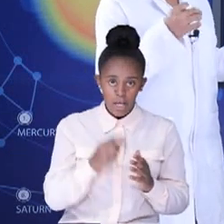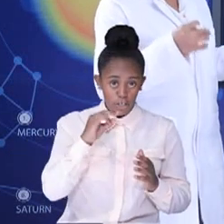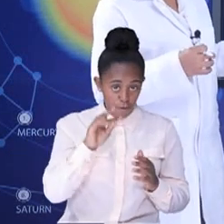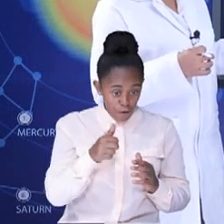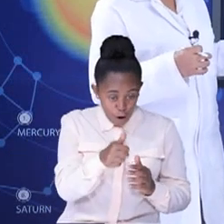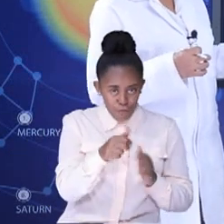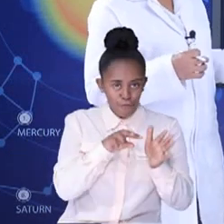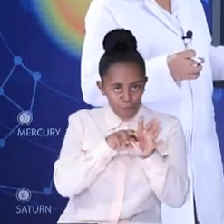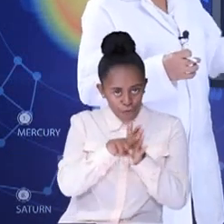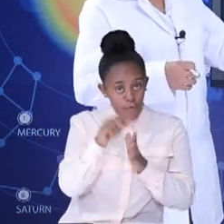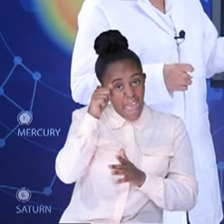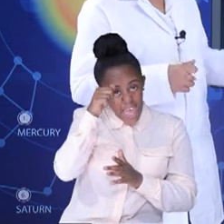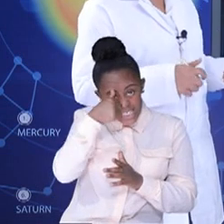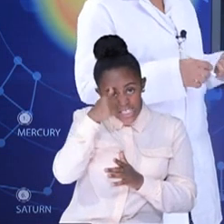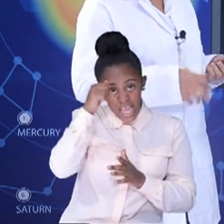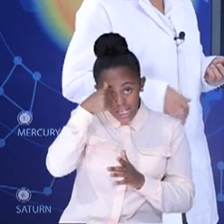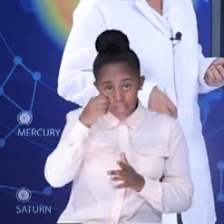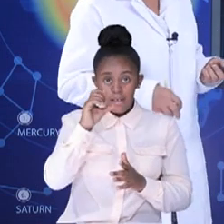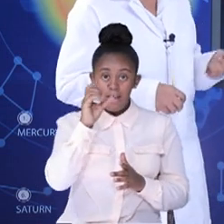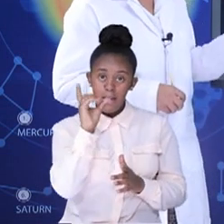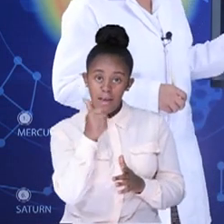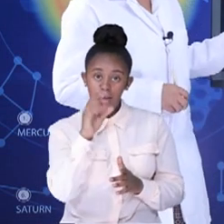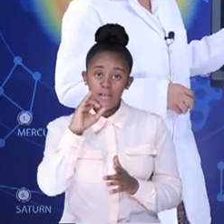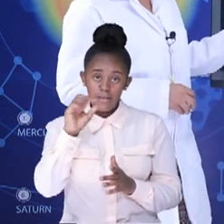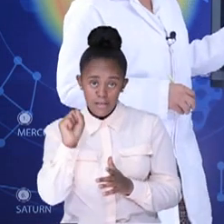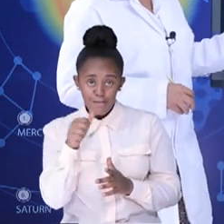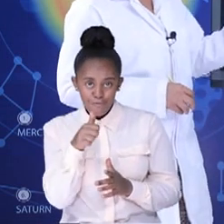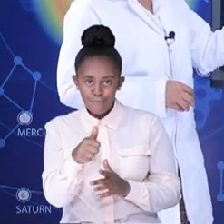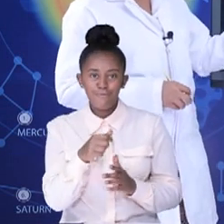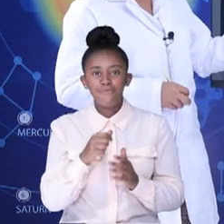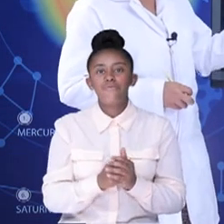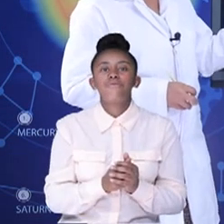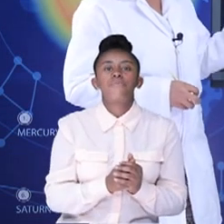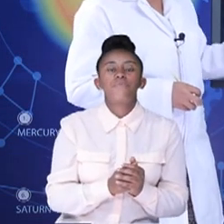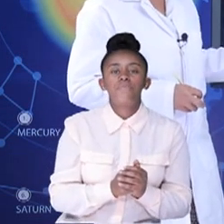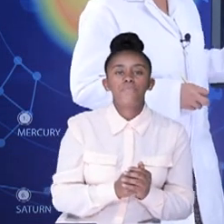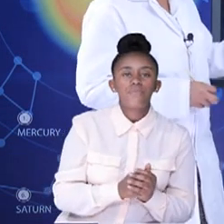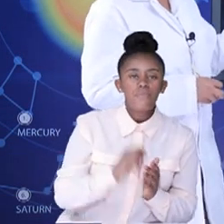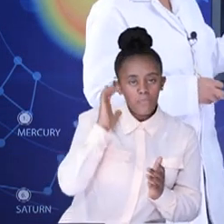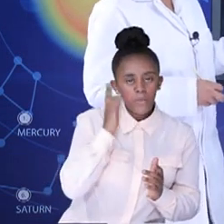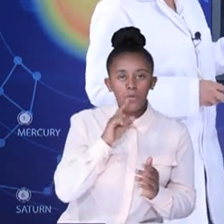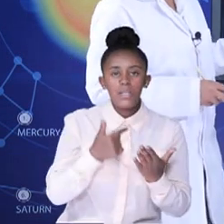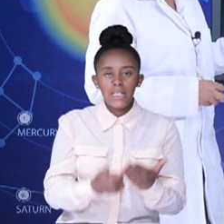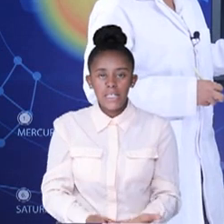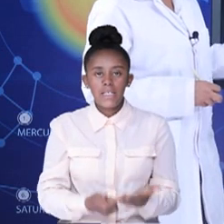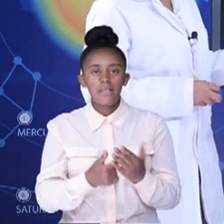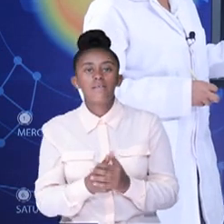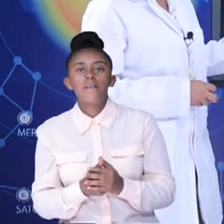virus, whereas AIDS is the disease that AIDS is the disease that resulted due